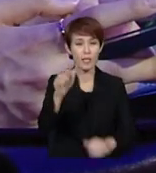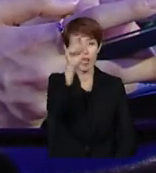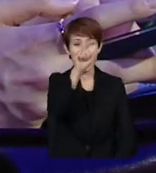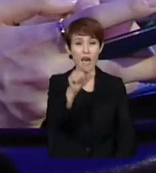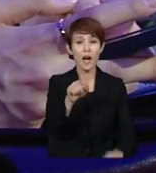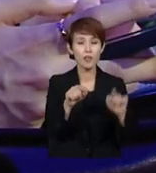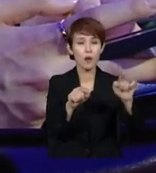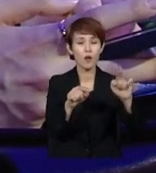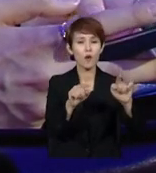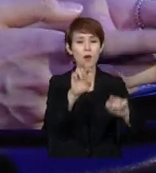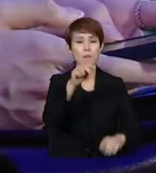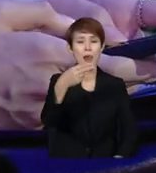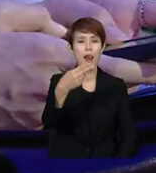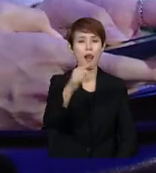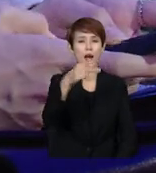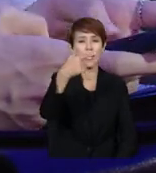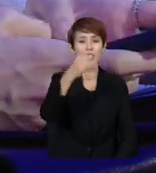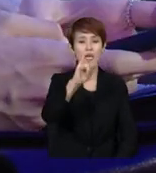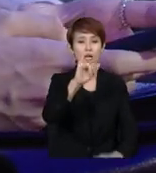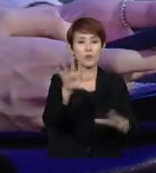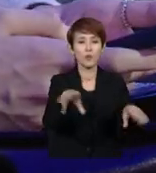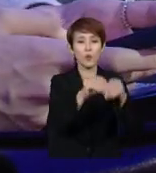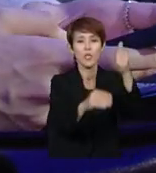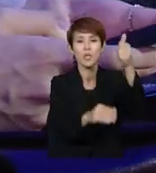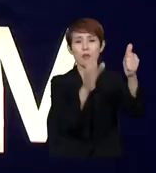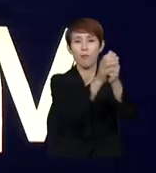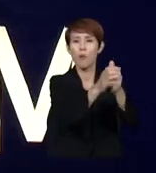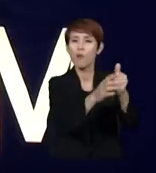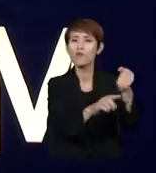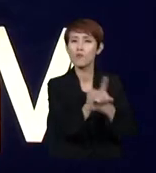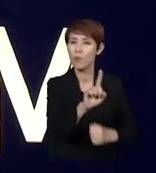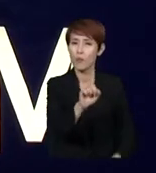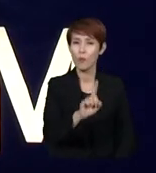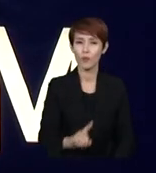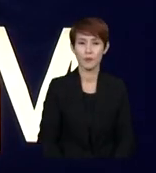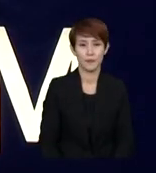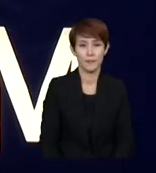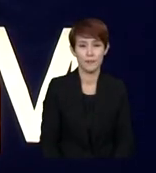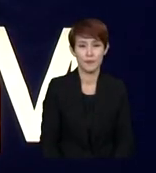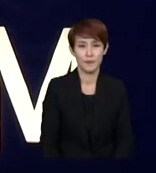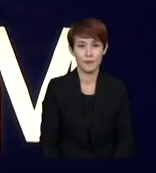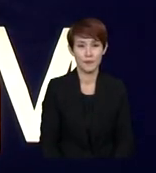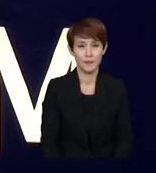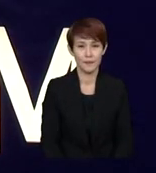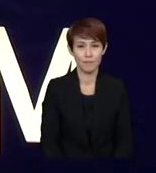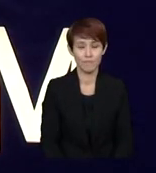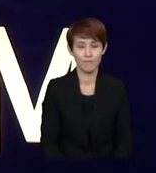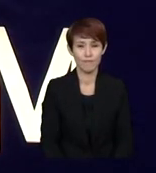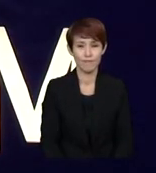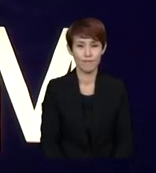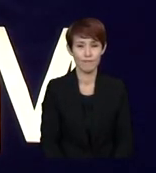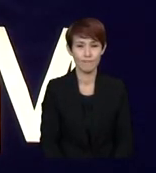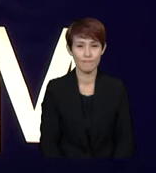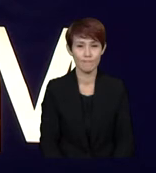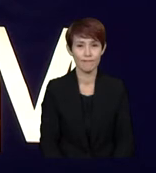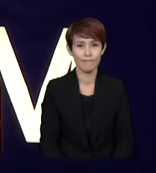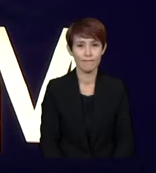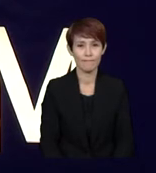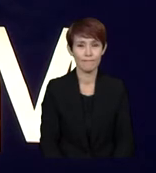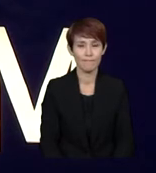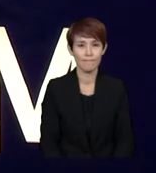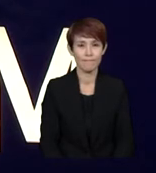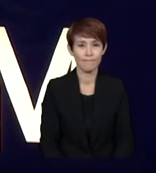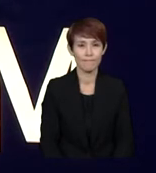She simply, you may remember, had kept out of the Draghi government, which otherwise had drawn all other parties